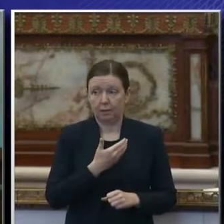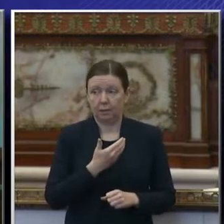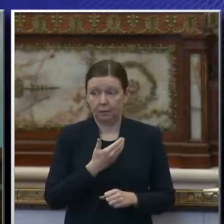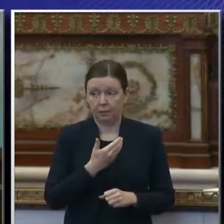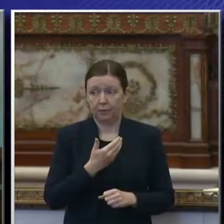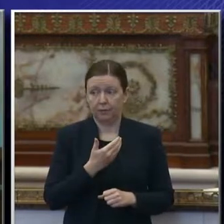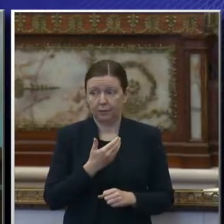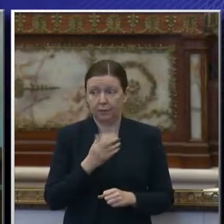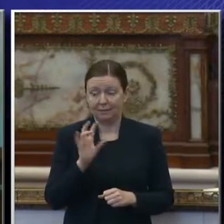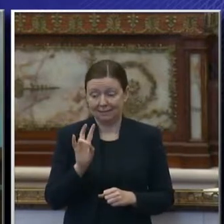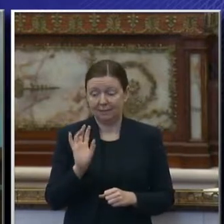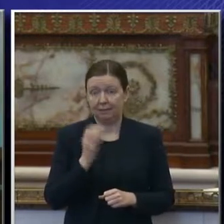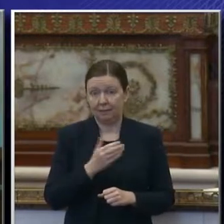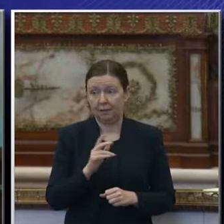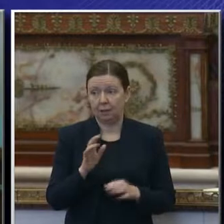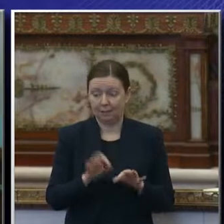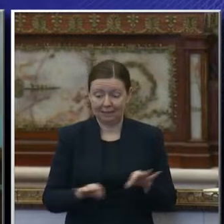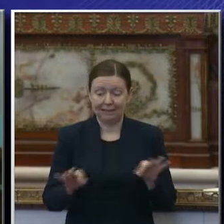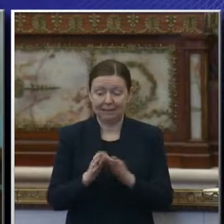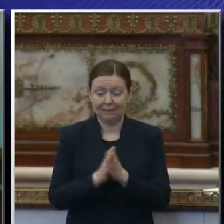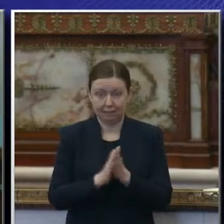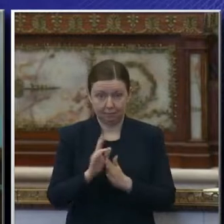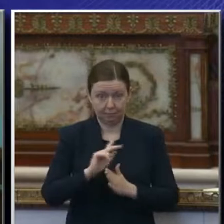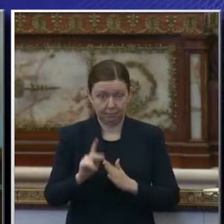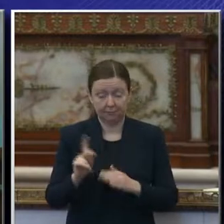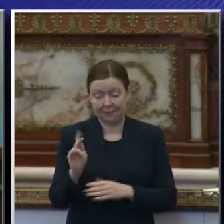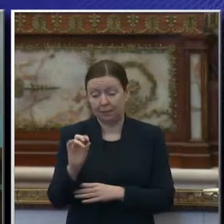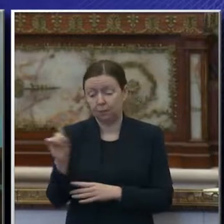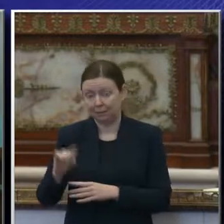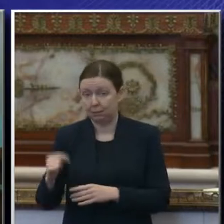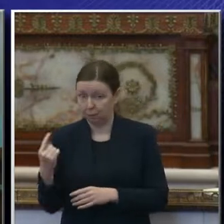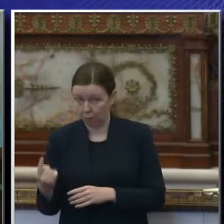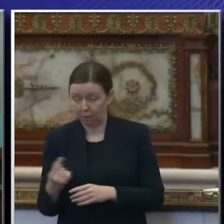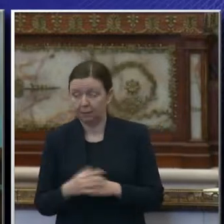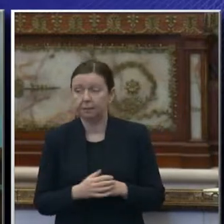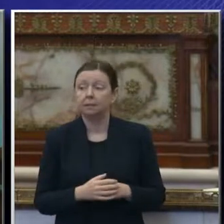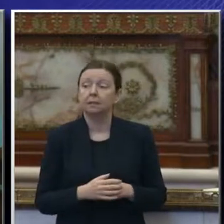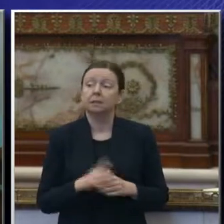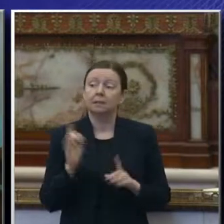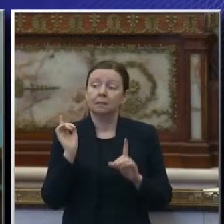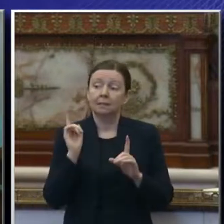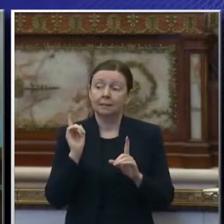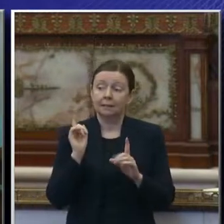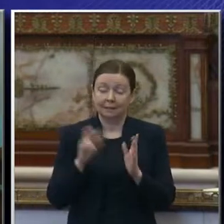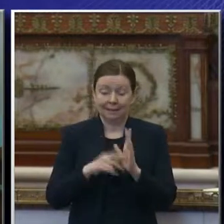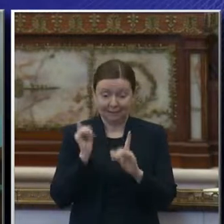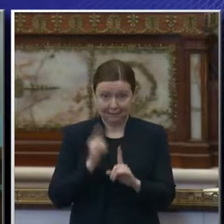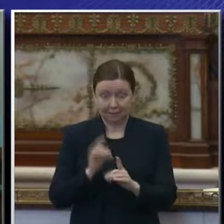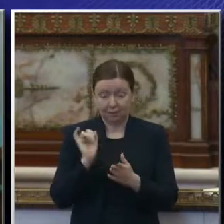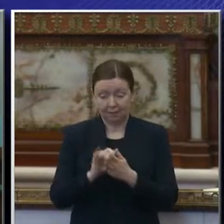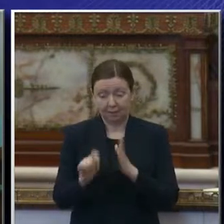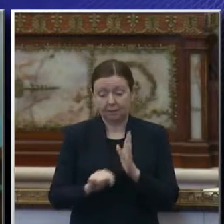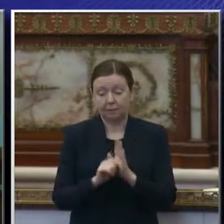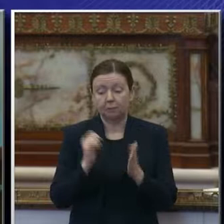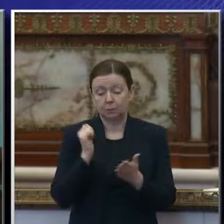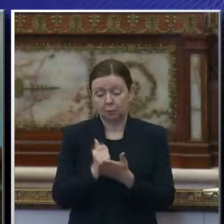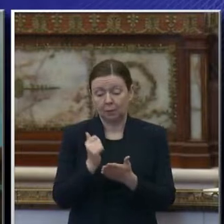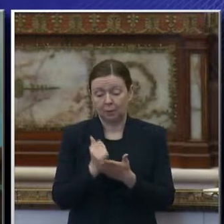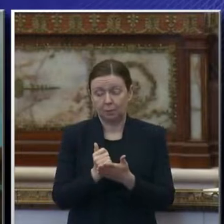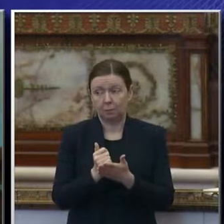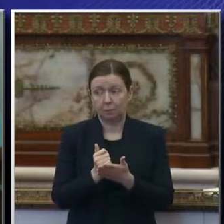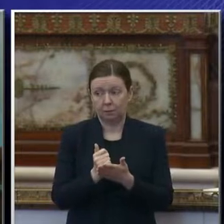of seven of our key incentive programs, KOZ being one of those. The intention at that time was to help to